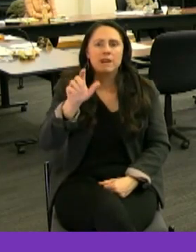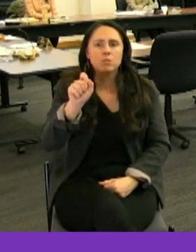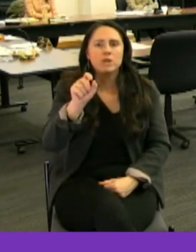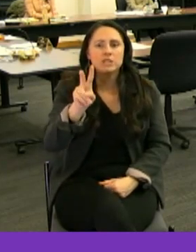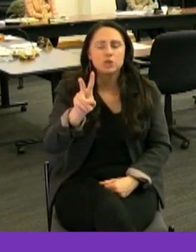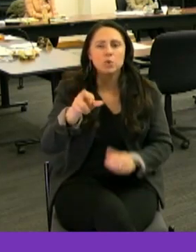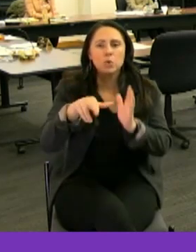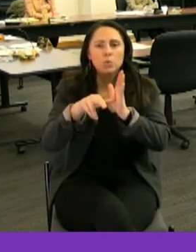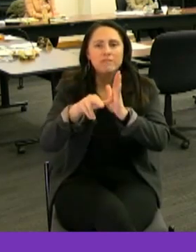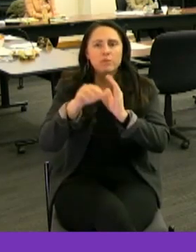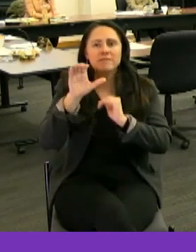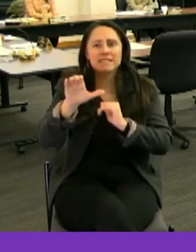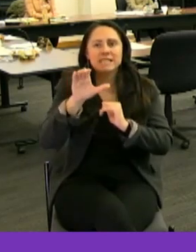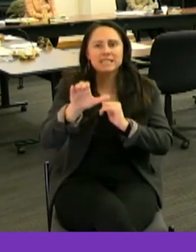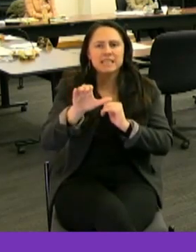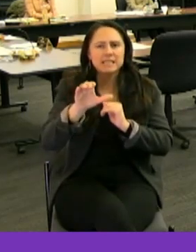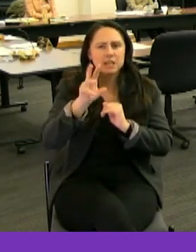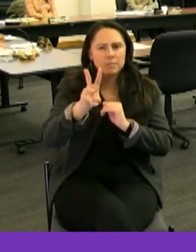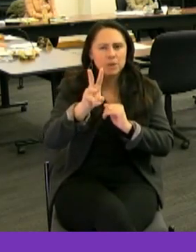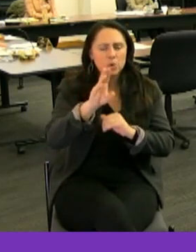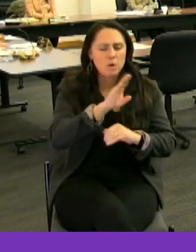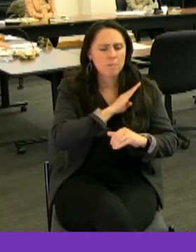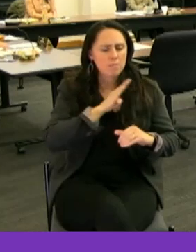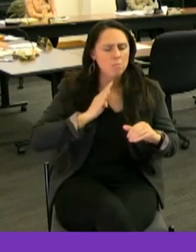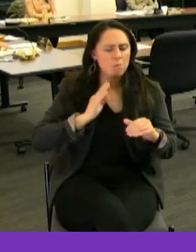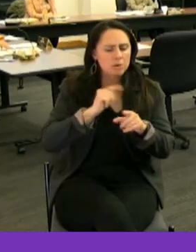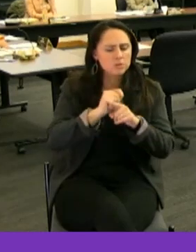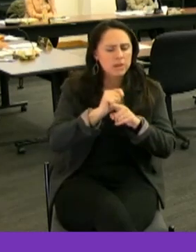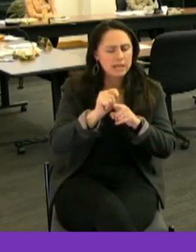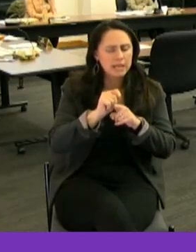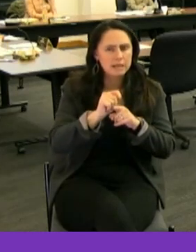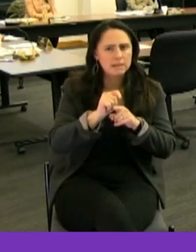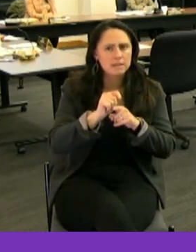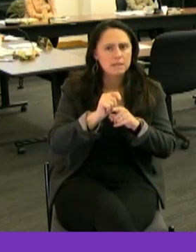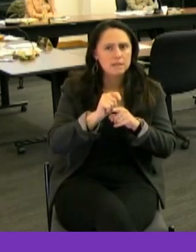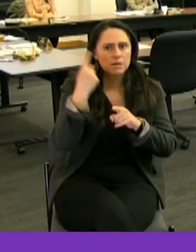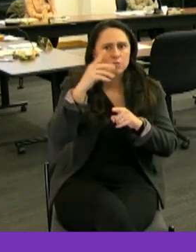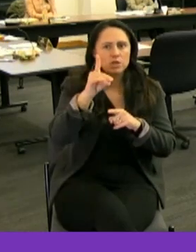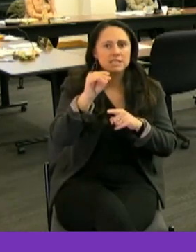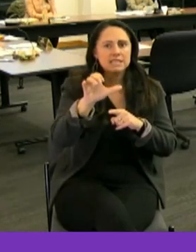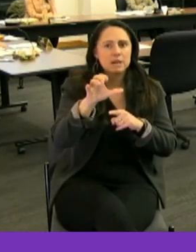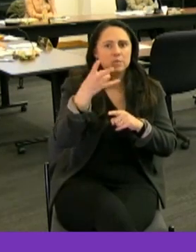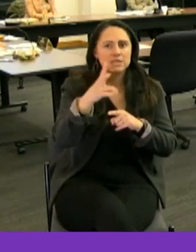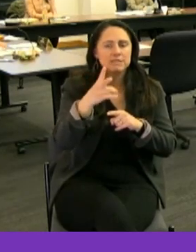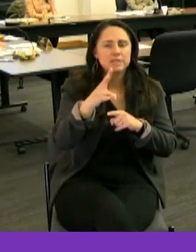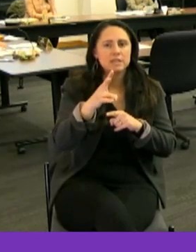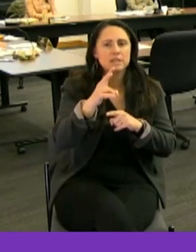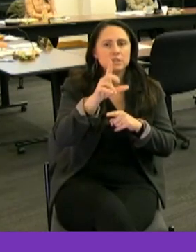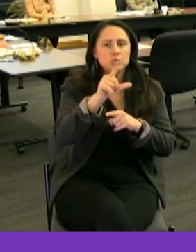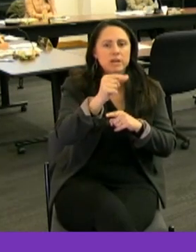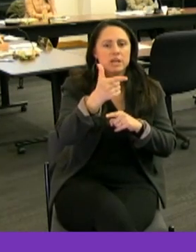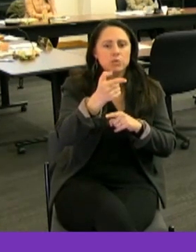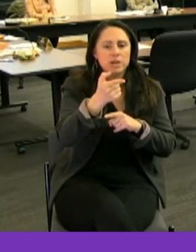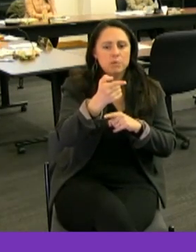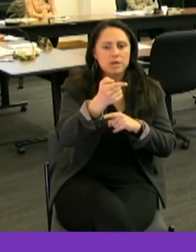5.2, review of CCW board work training notes of December 15th, 2021.